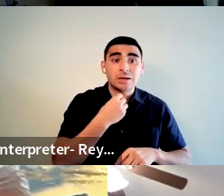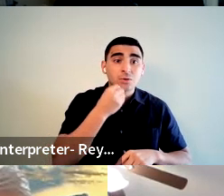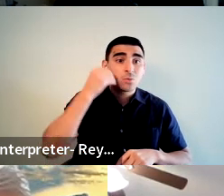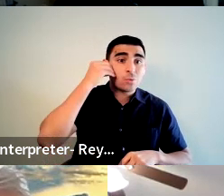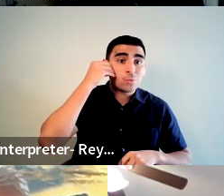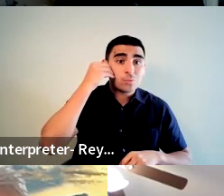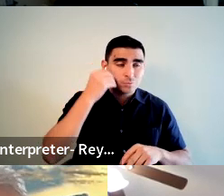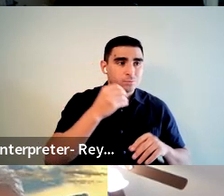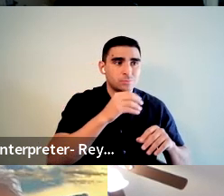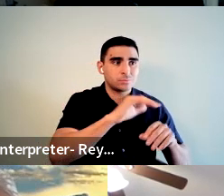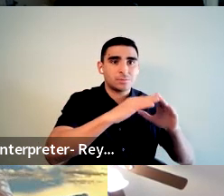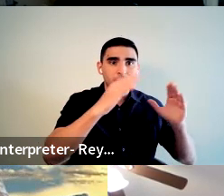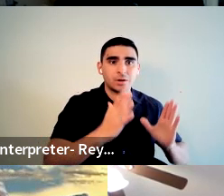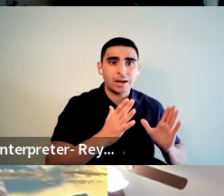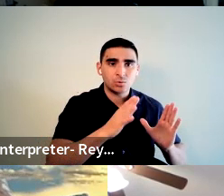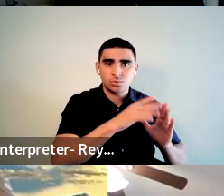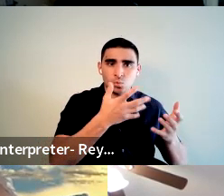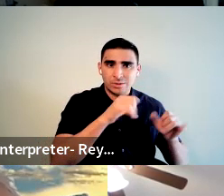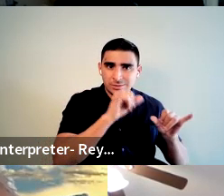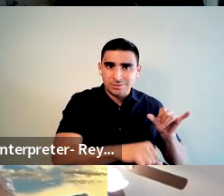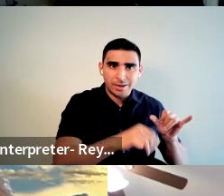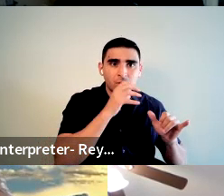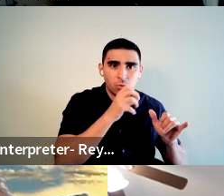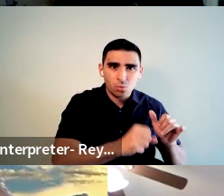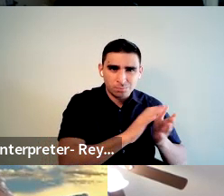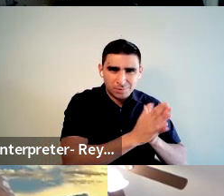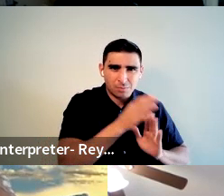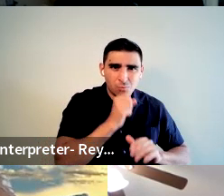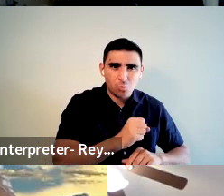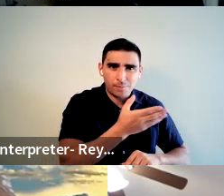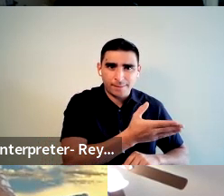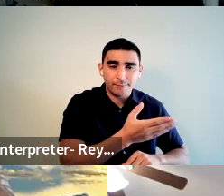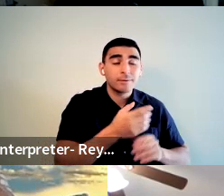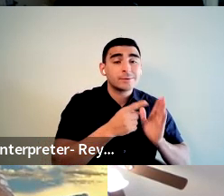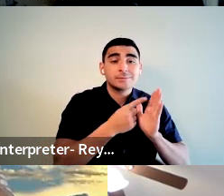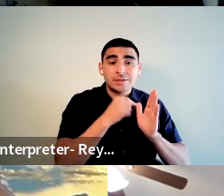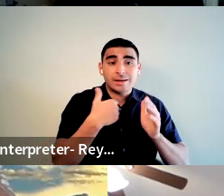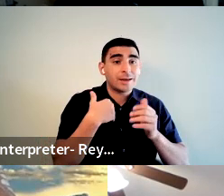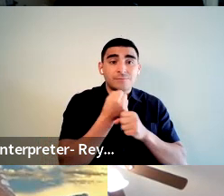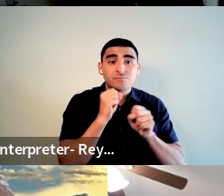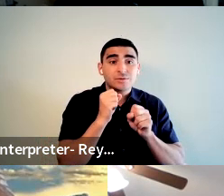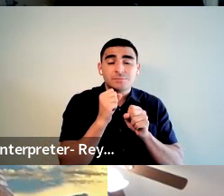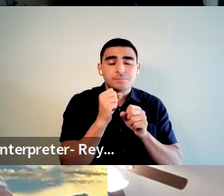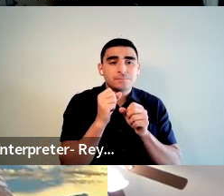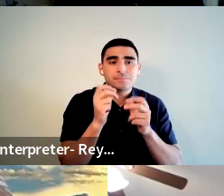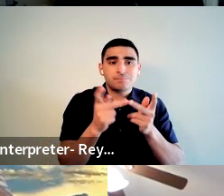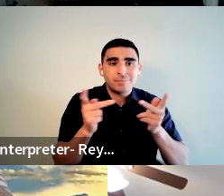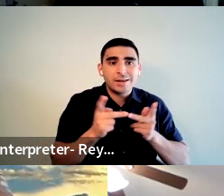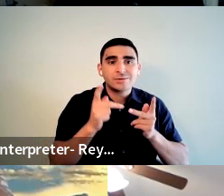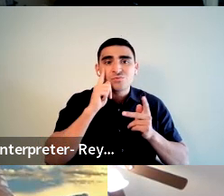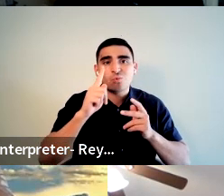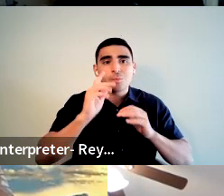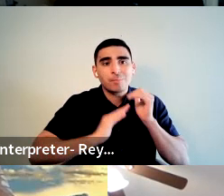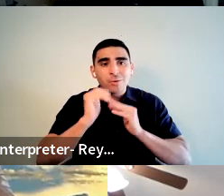to go somewhere, and that there just isn't space for to have a building or like a